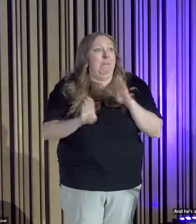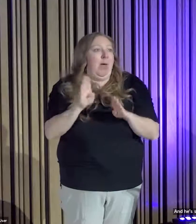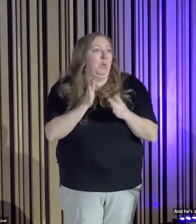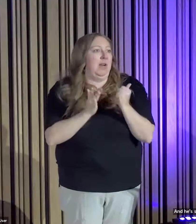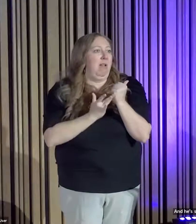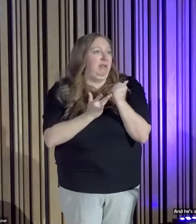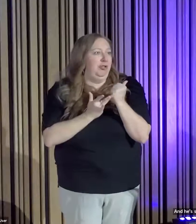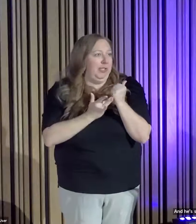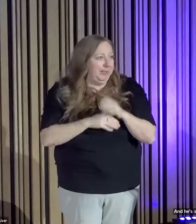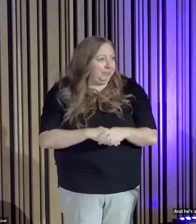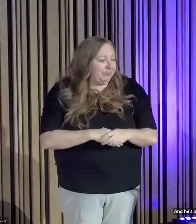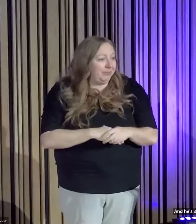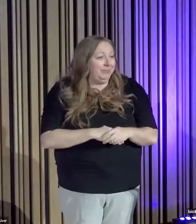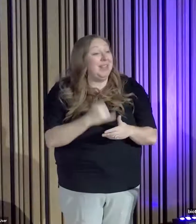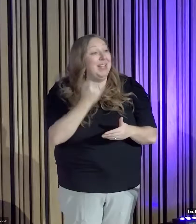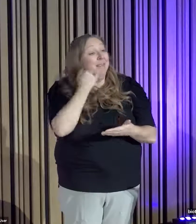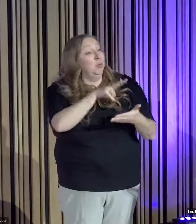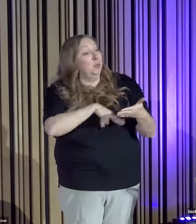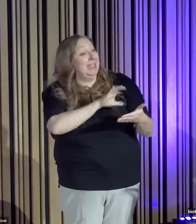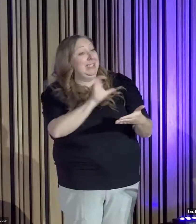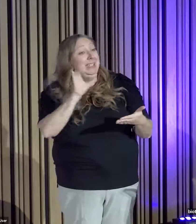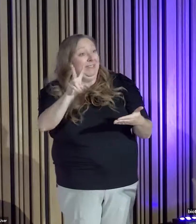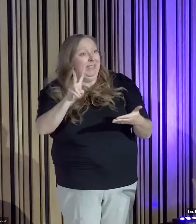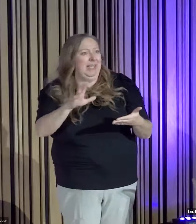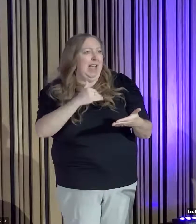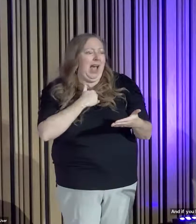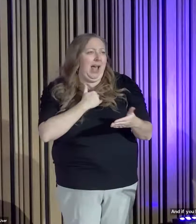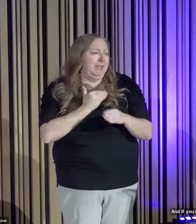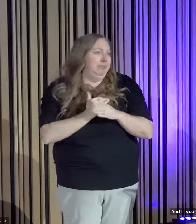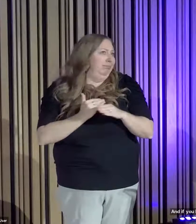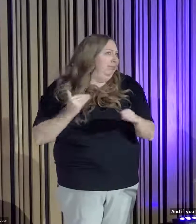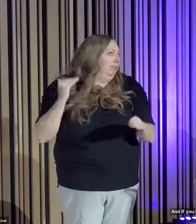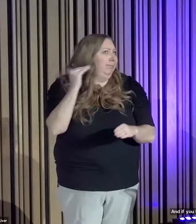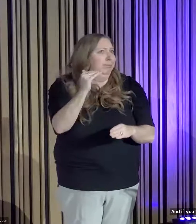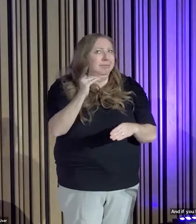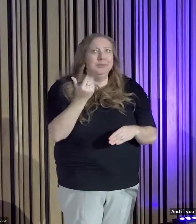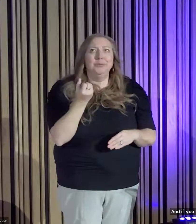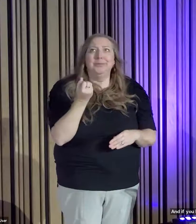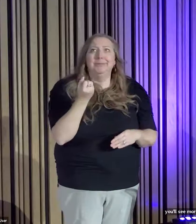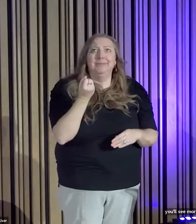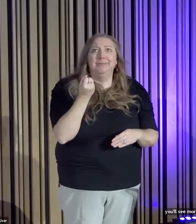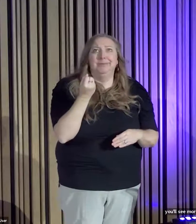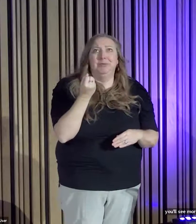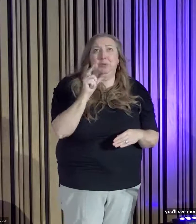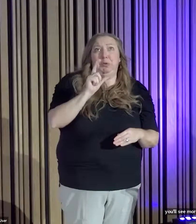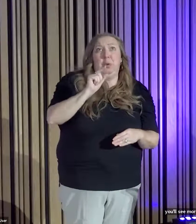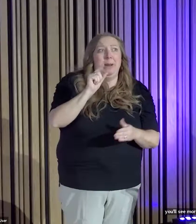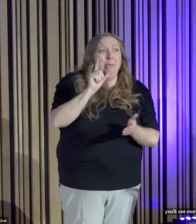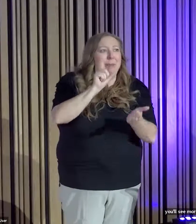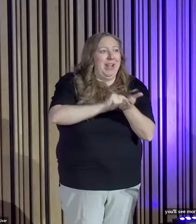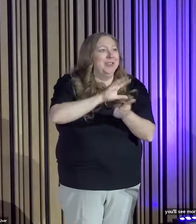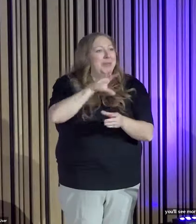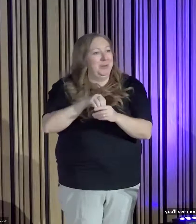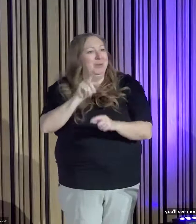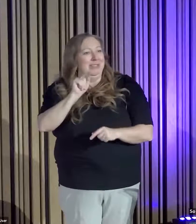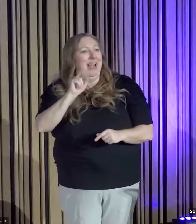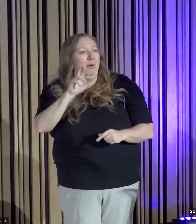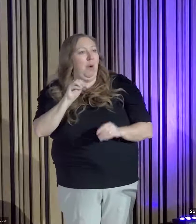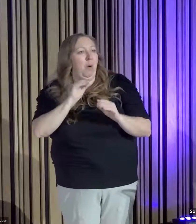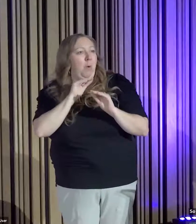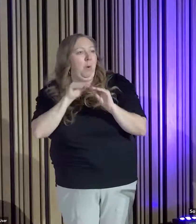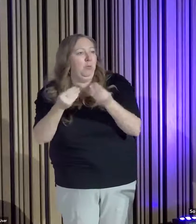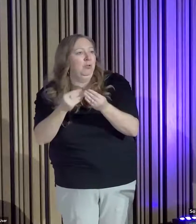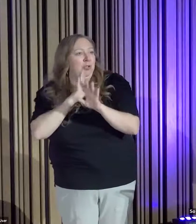and if you look at the list of publications on his CV, you'll see more than a dozen that include Tara Ocean. So he's a great user of the data. So we have